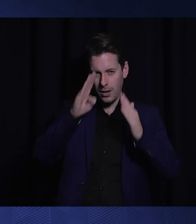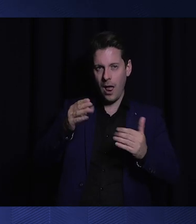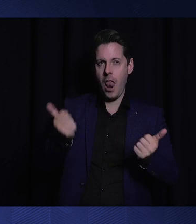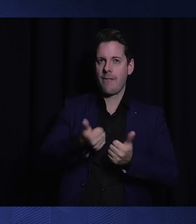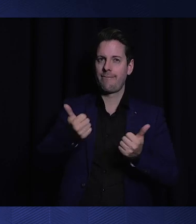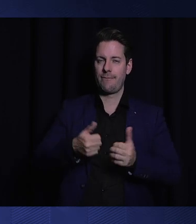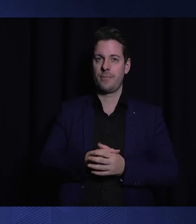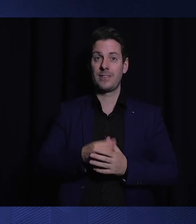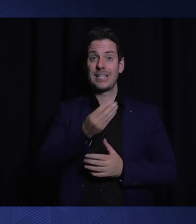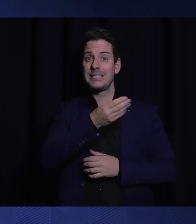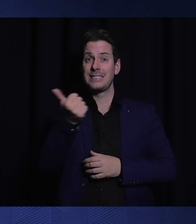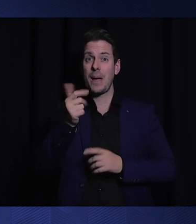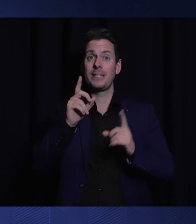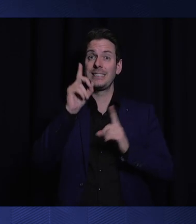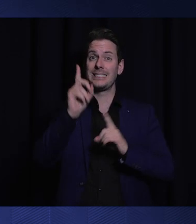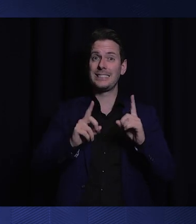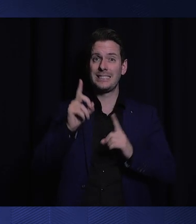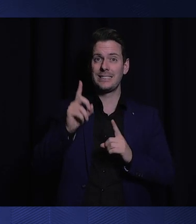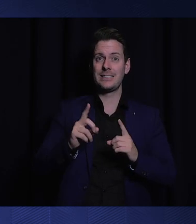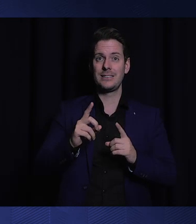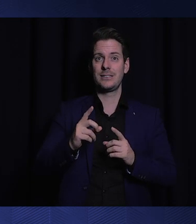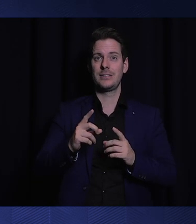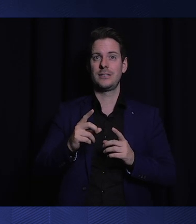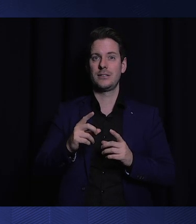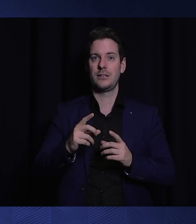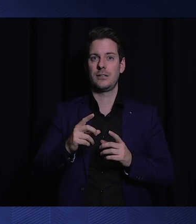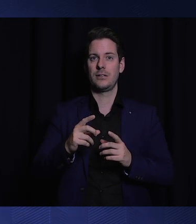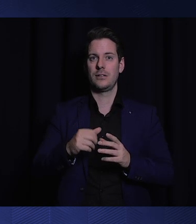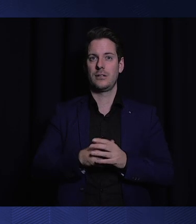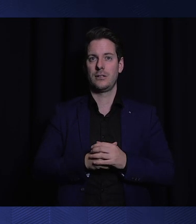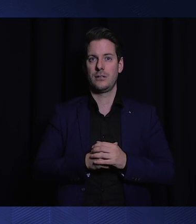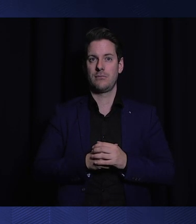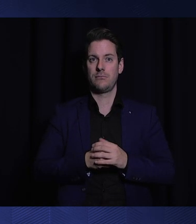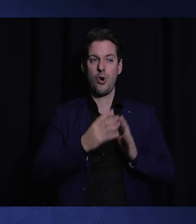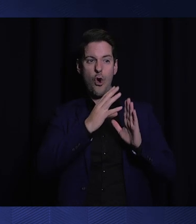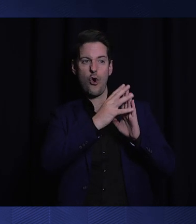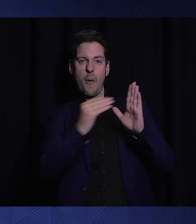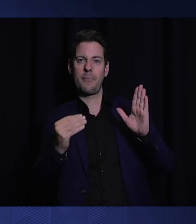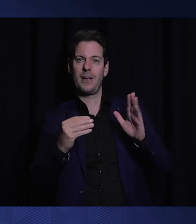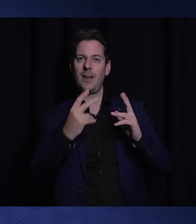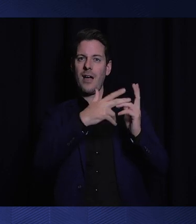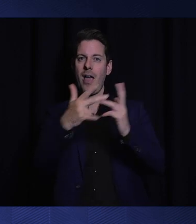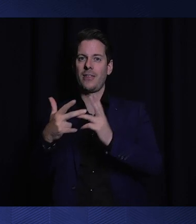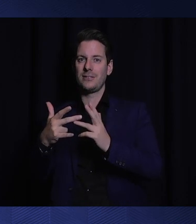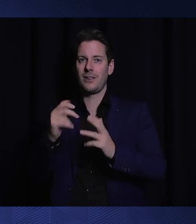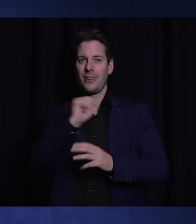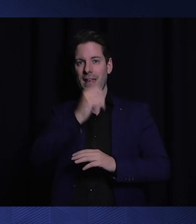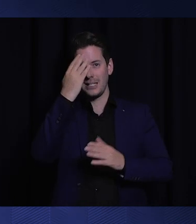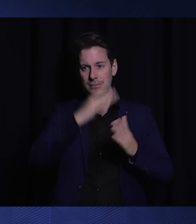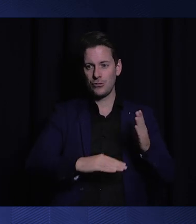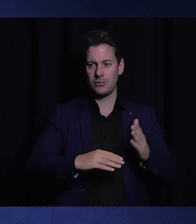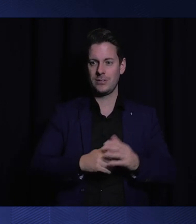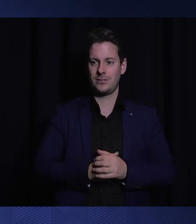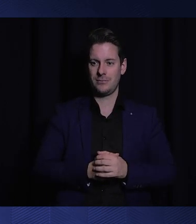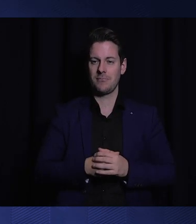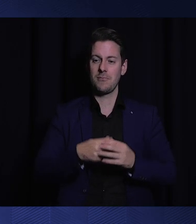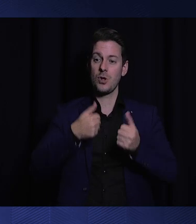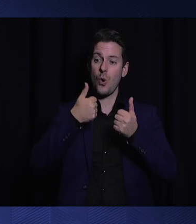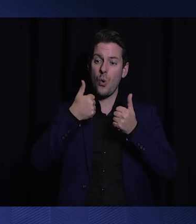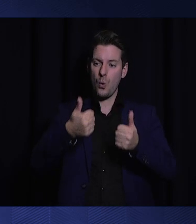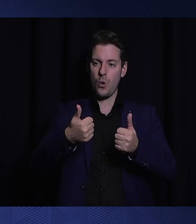think of nature-based solutions as the solution to solve all of our problems, because they can't. What is